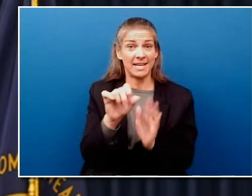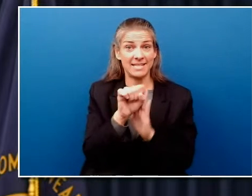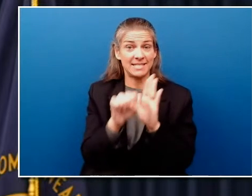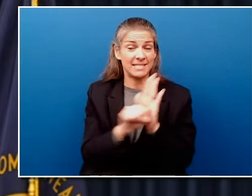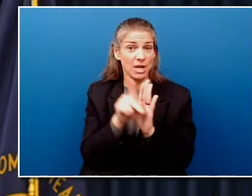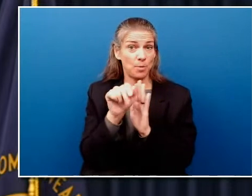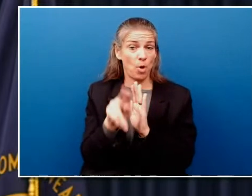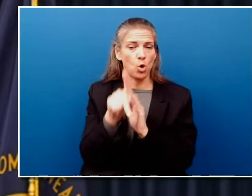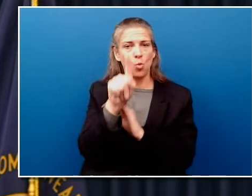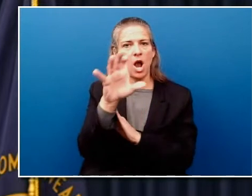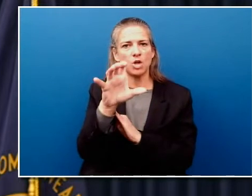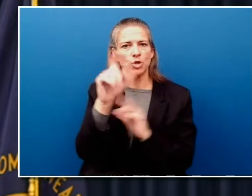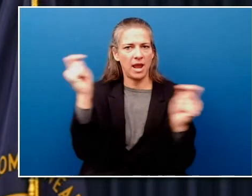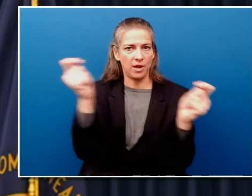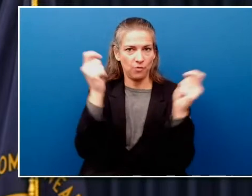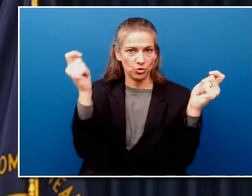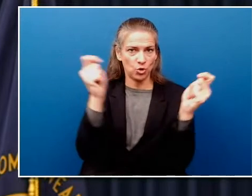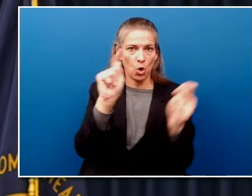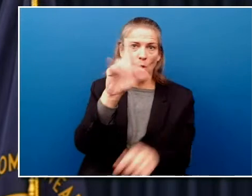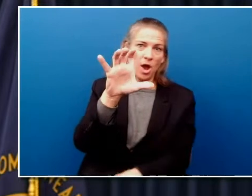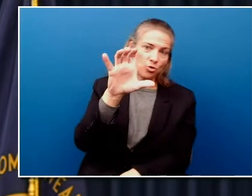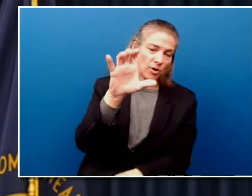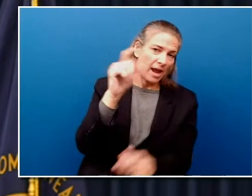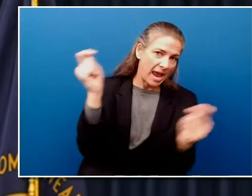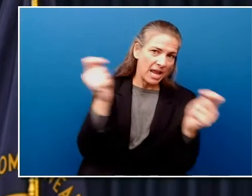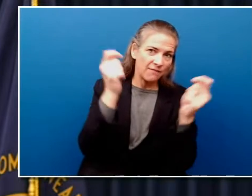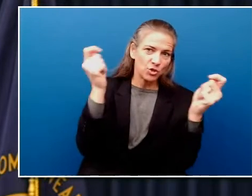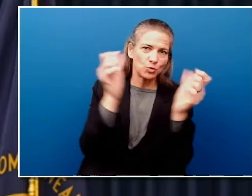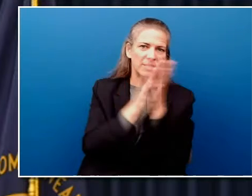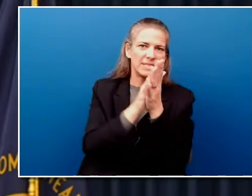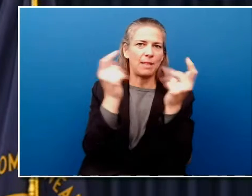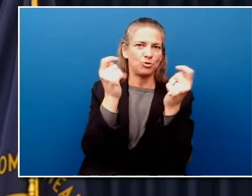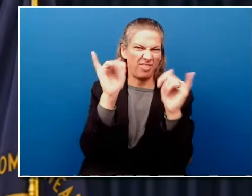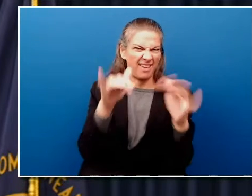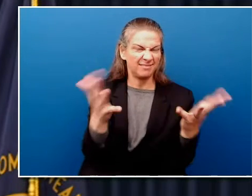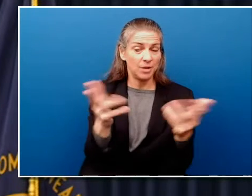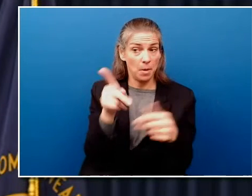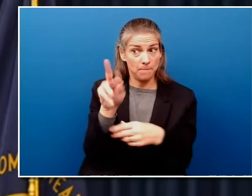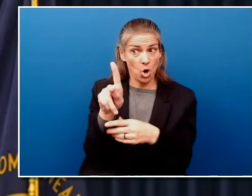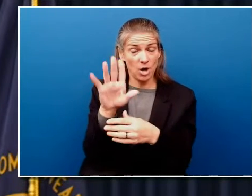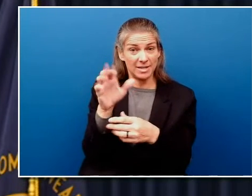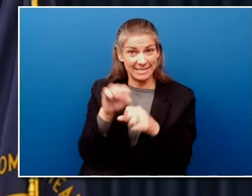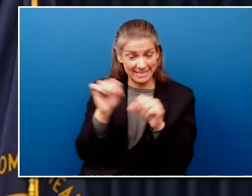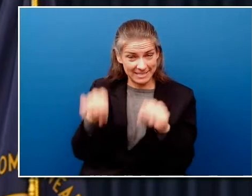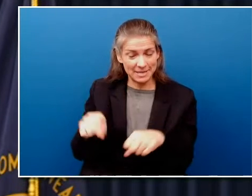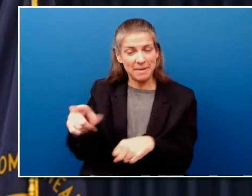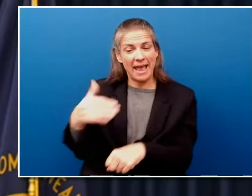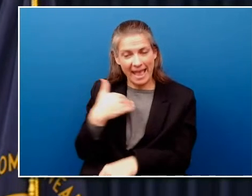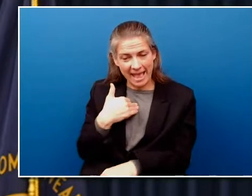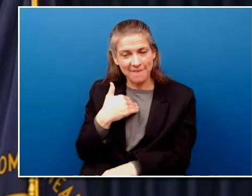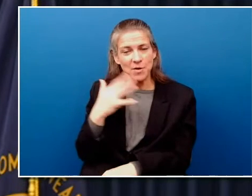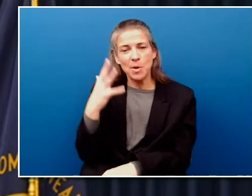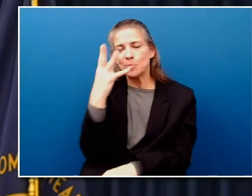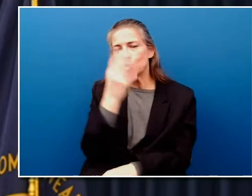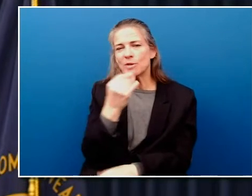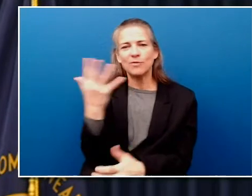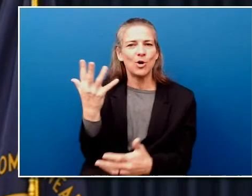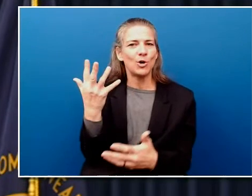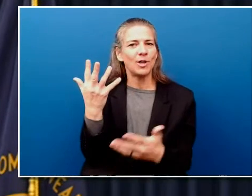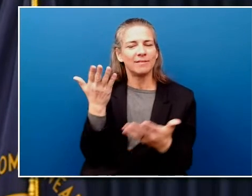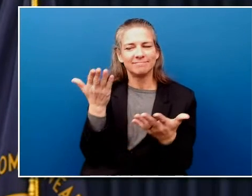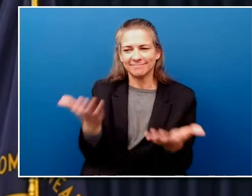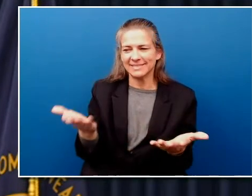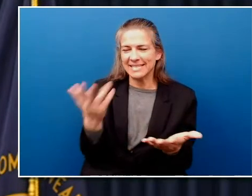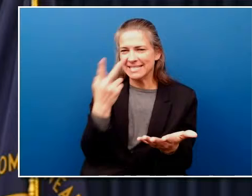anniversary and our 100th anniversary celebration. The park system houses Kentucky's most beautiful and breathtaking sites. It boosts